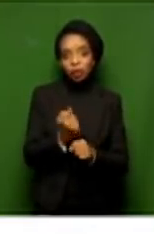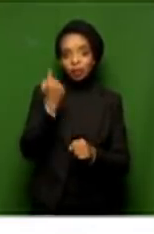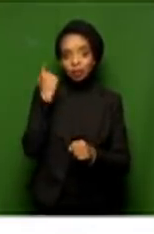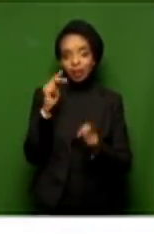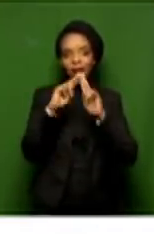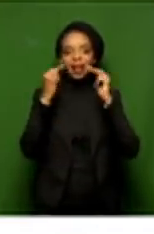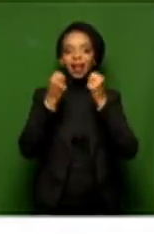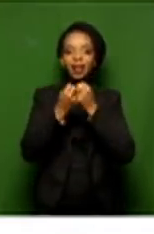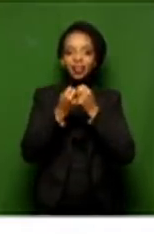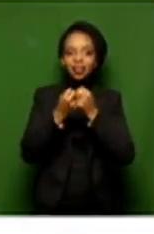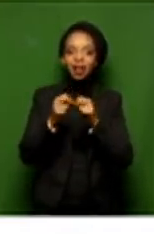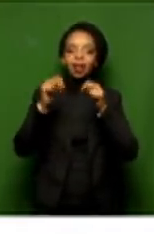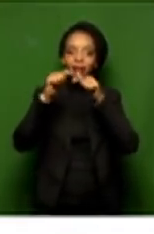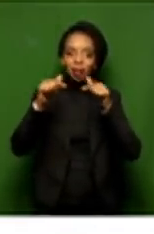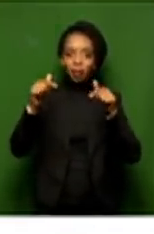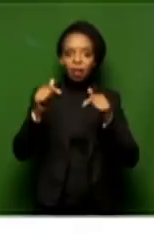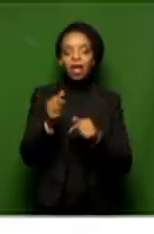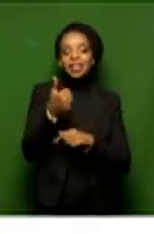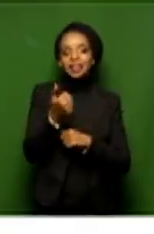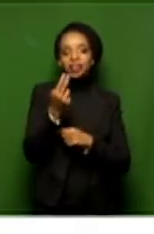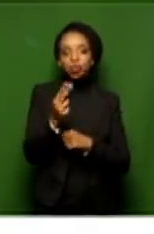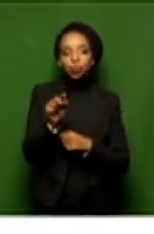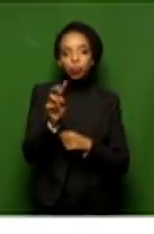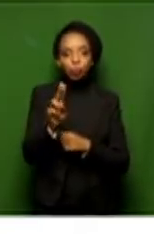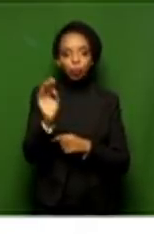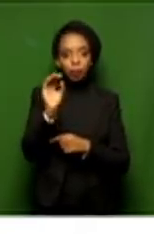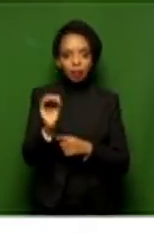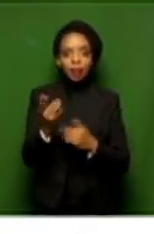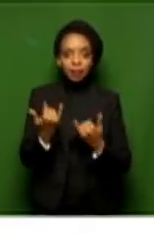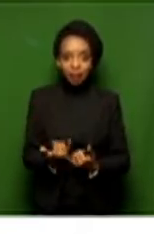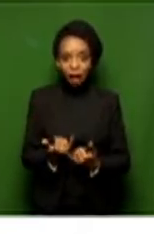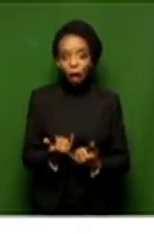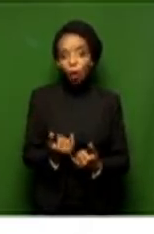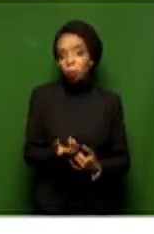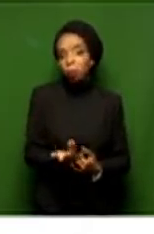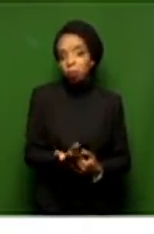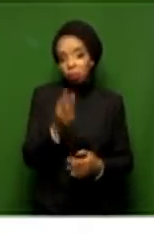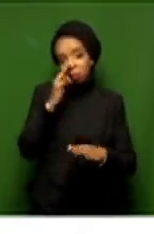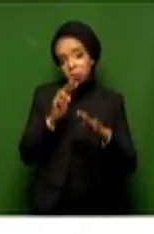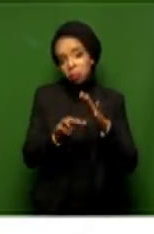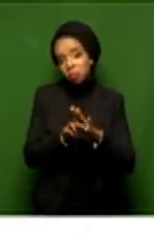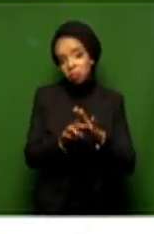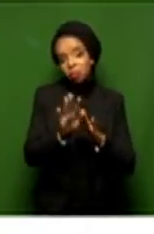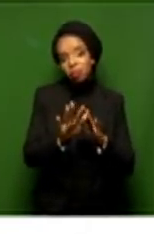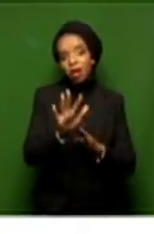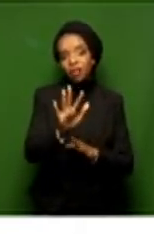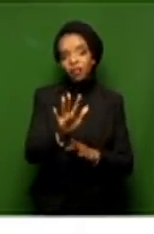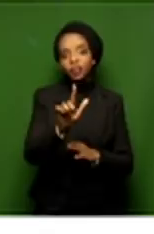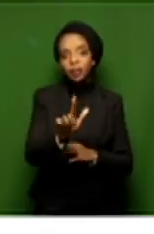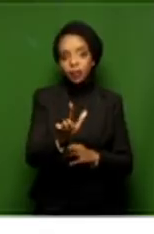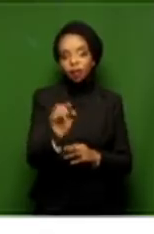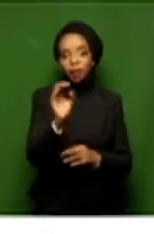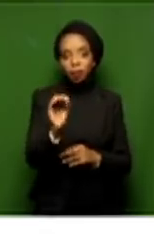election level, they were at 62.2%. And we're predicting? We're predicting now close to 57%. That's